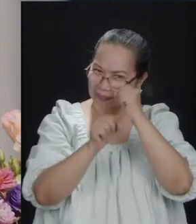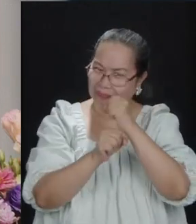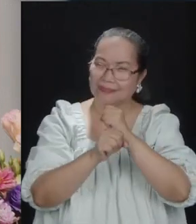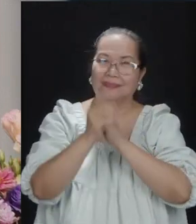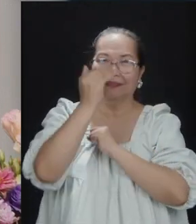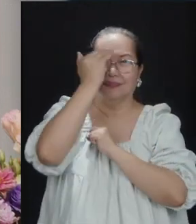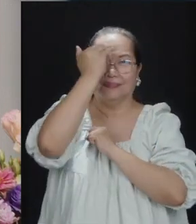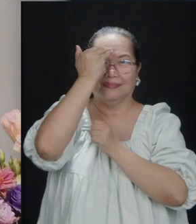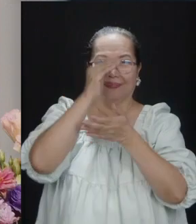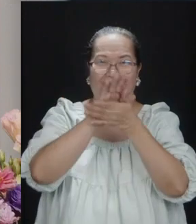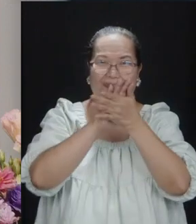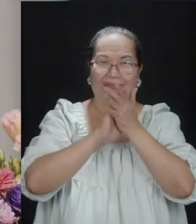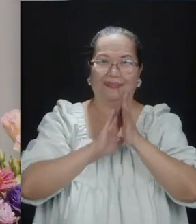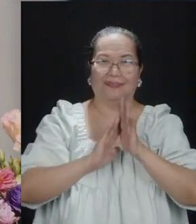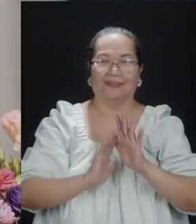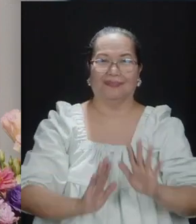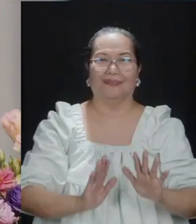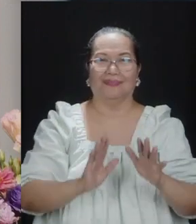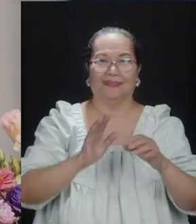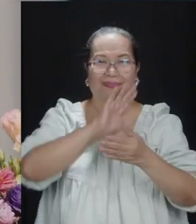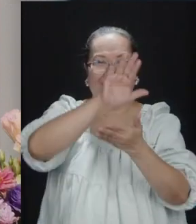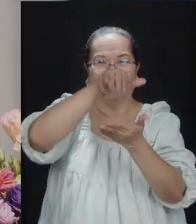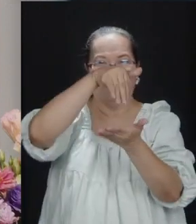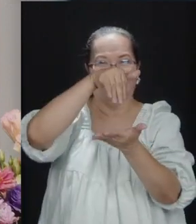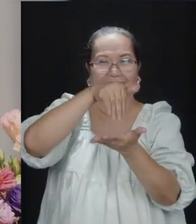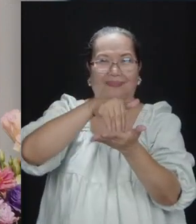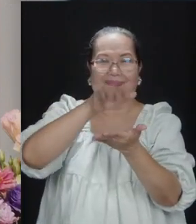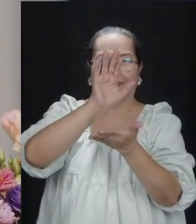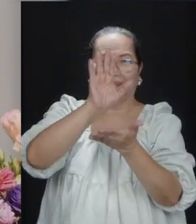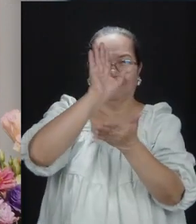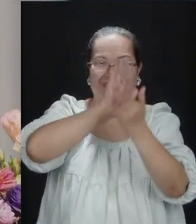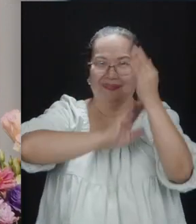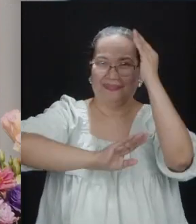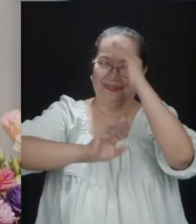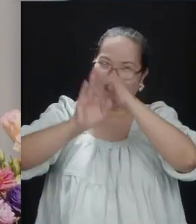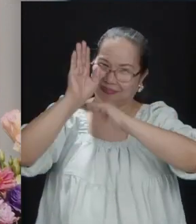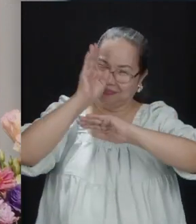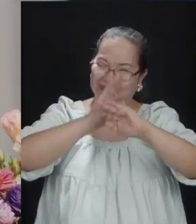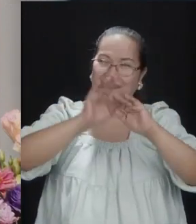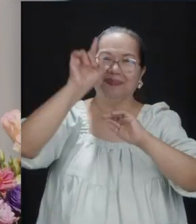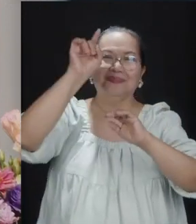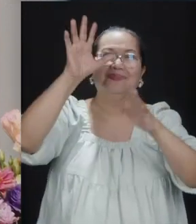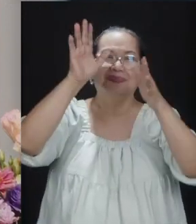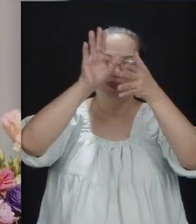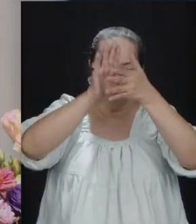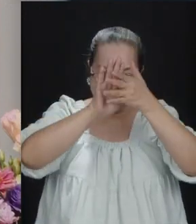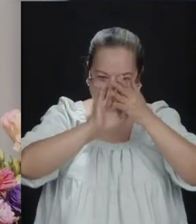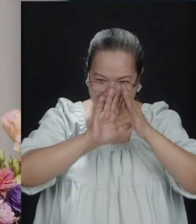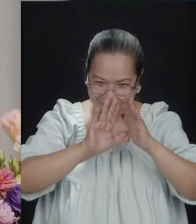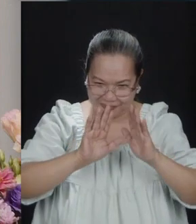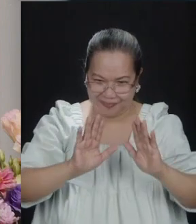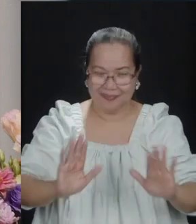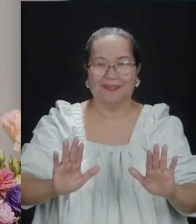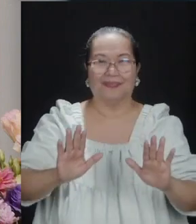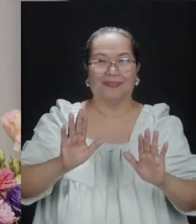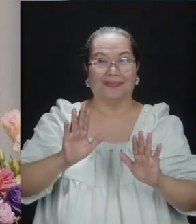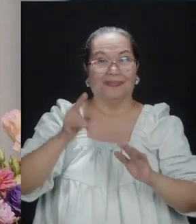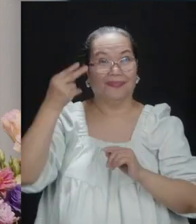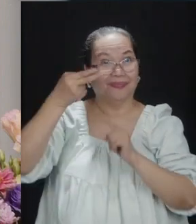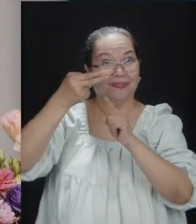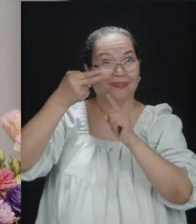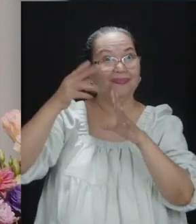the peace that can come in the midst of your storm. And so in due time, Hannah received the